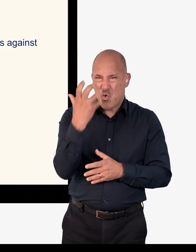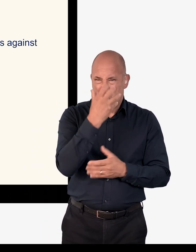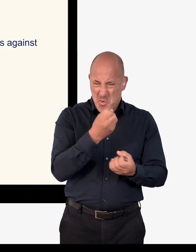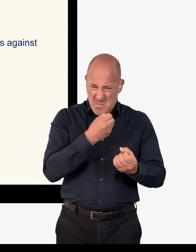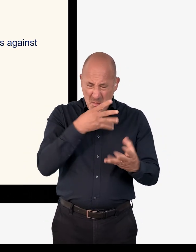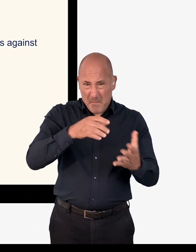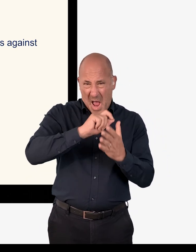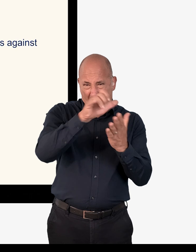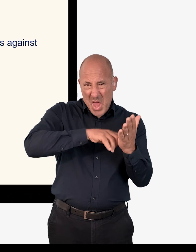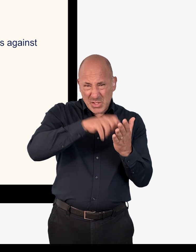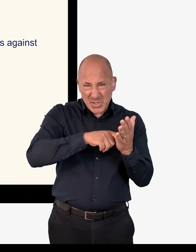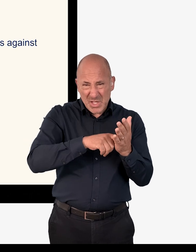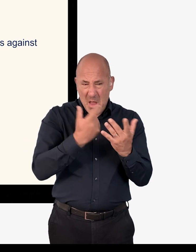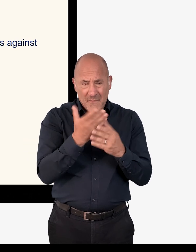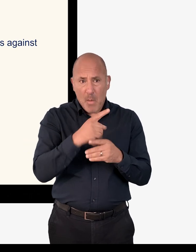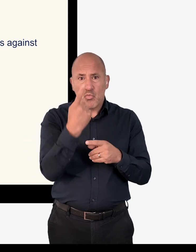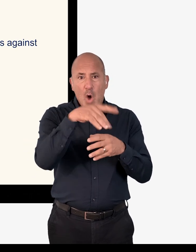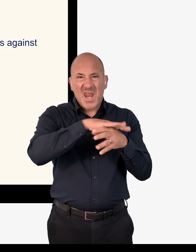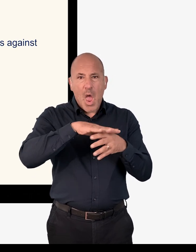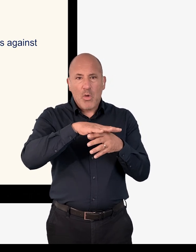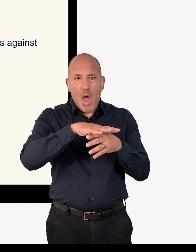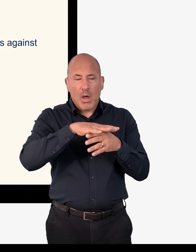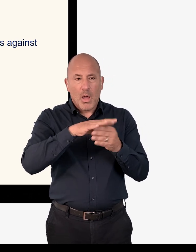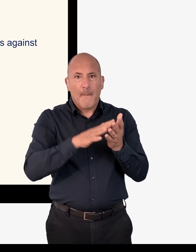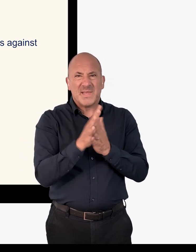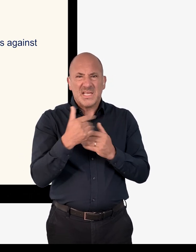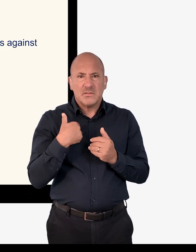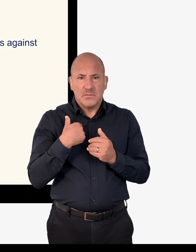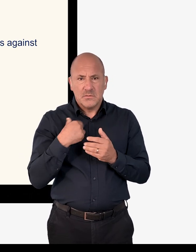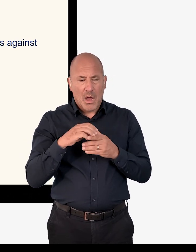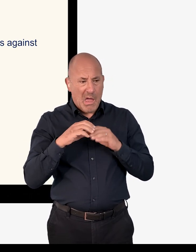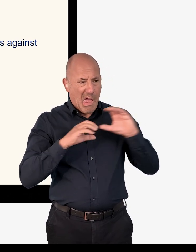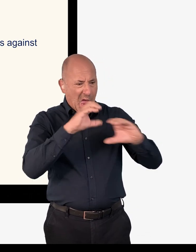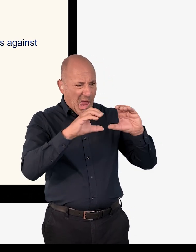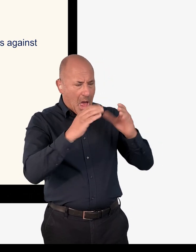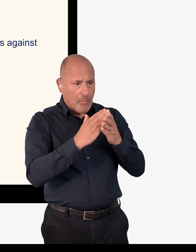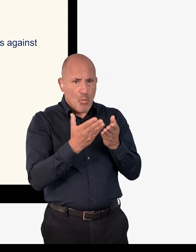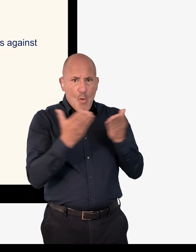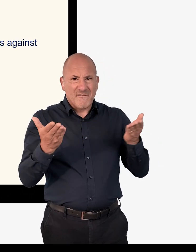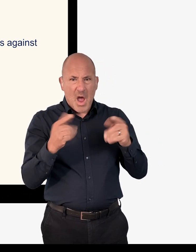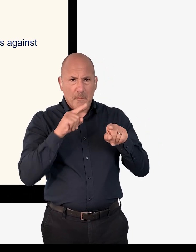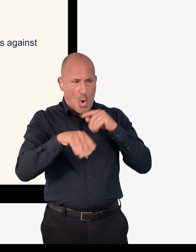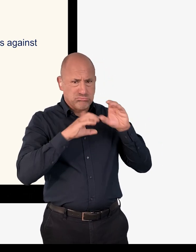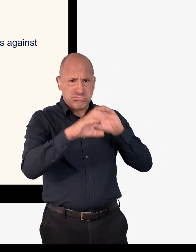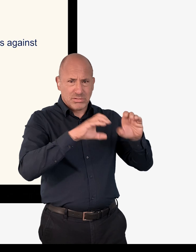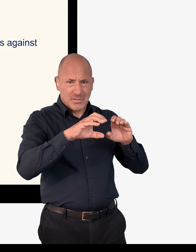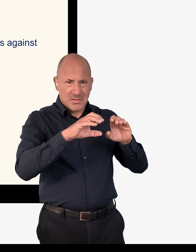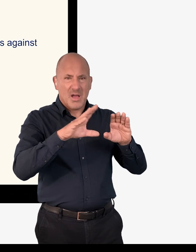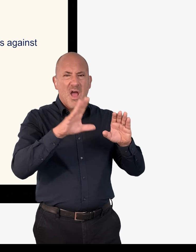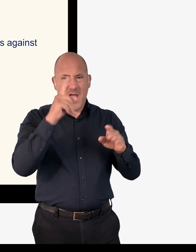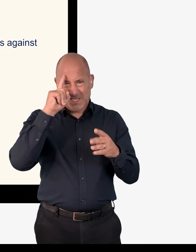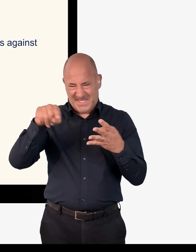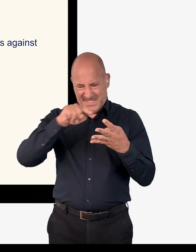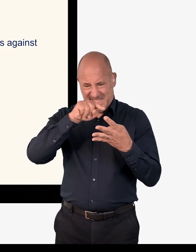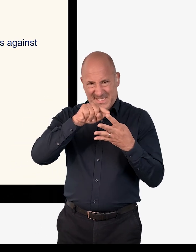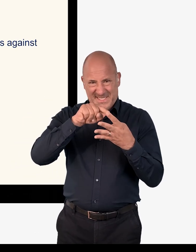if most of the strongest applications came from one area, we may end up with an unfairly skewed investment, so we can